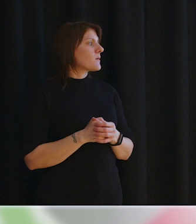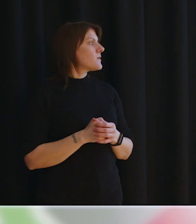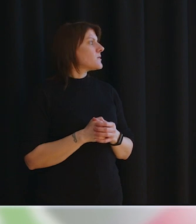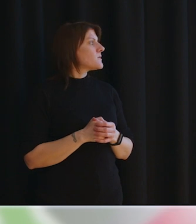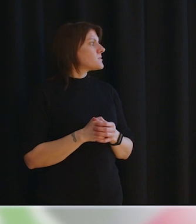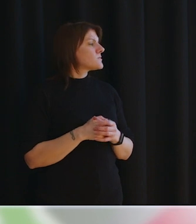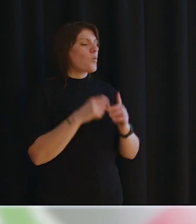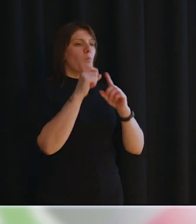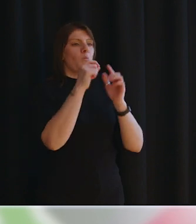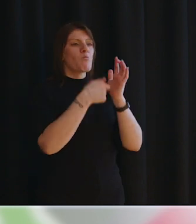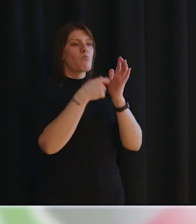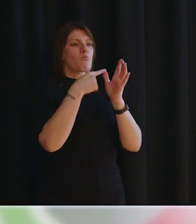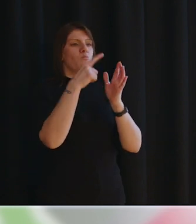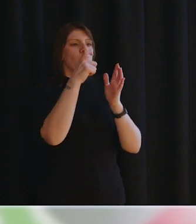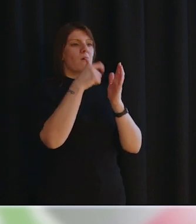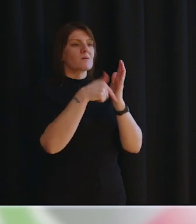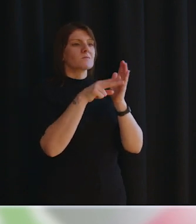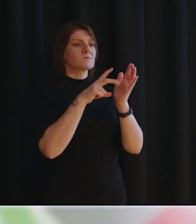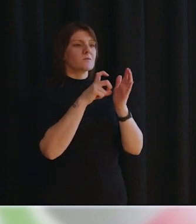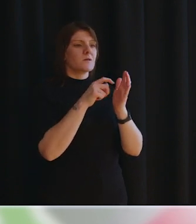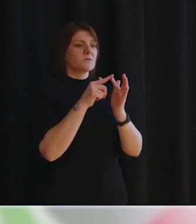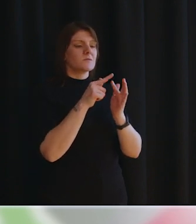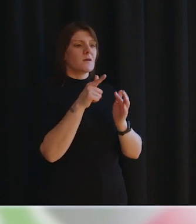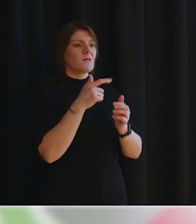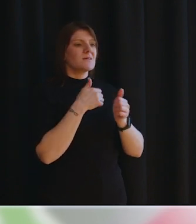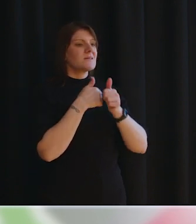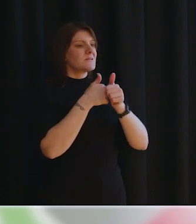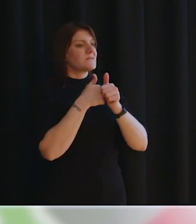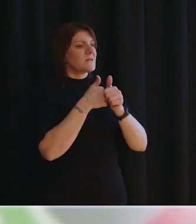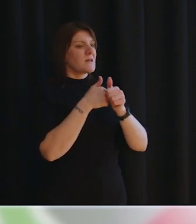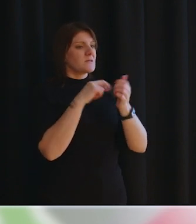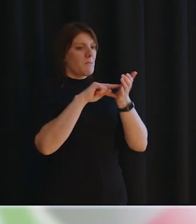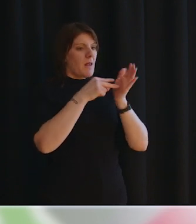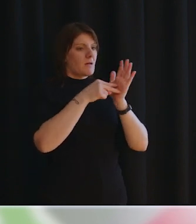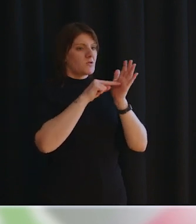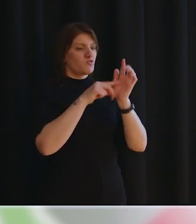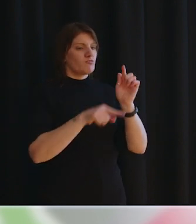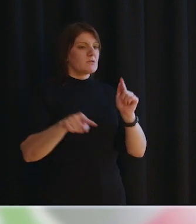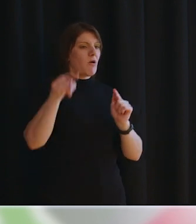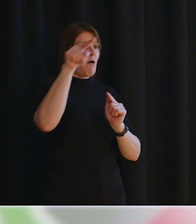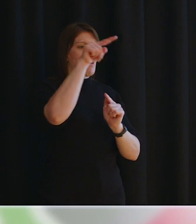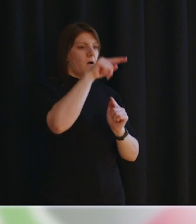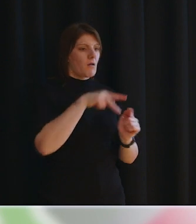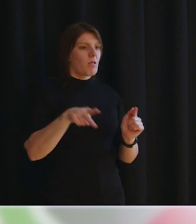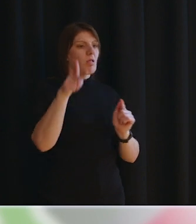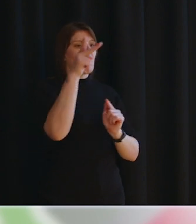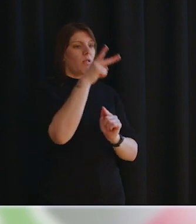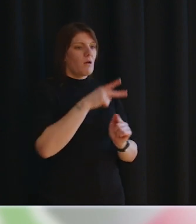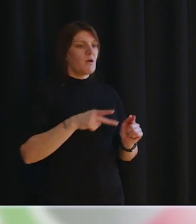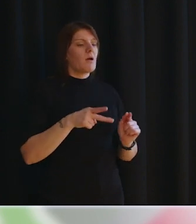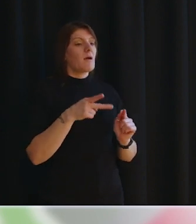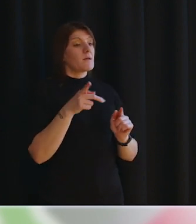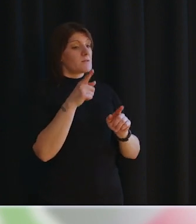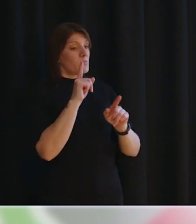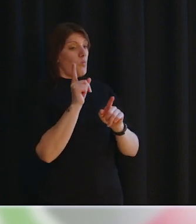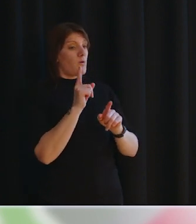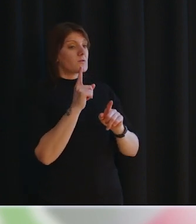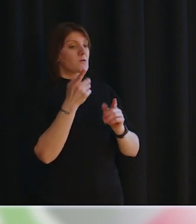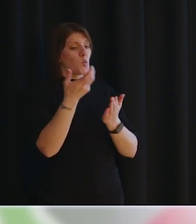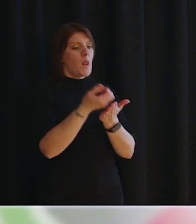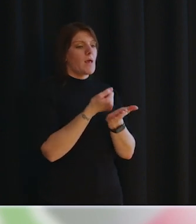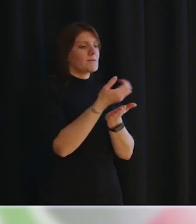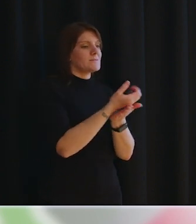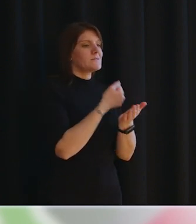there's this plan, do, review, assess, plan, do, review cycle. And this is all about collecting data and making